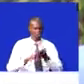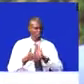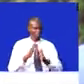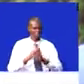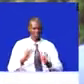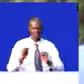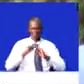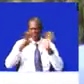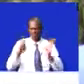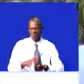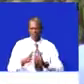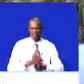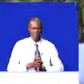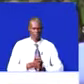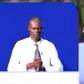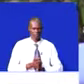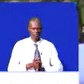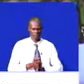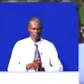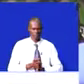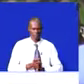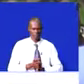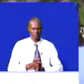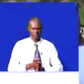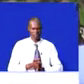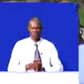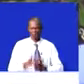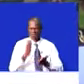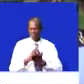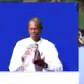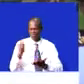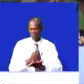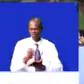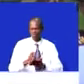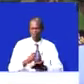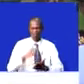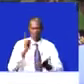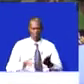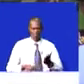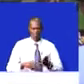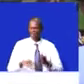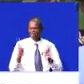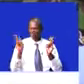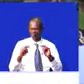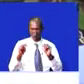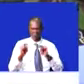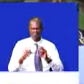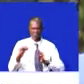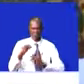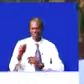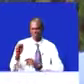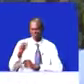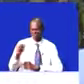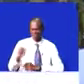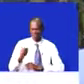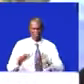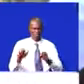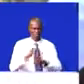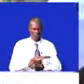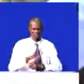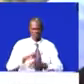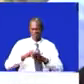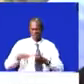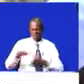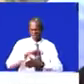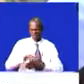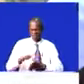notice, and we've confirmed that there is no gas filling point in this area.